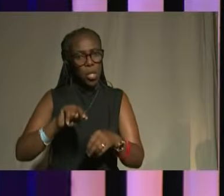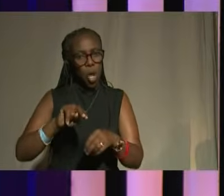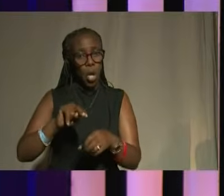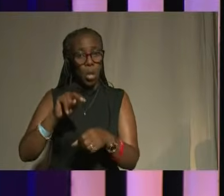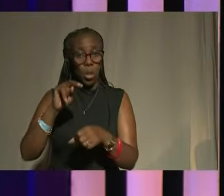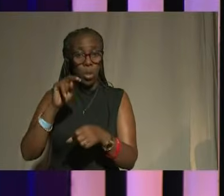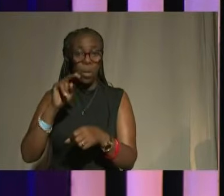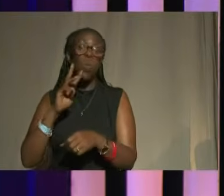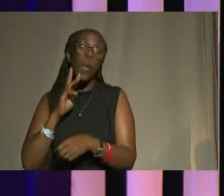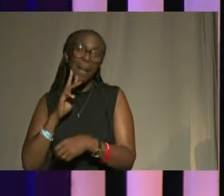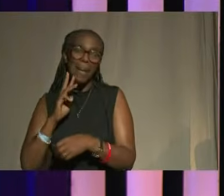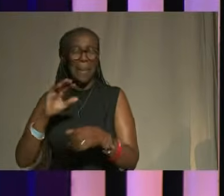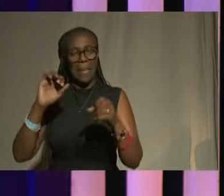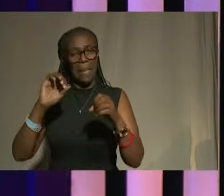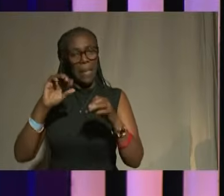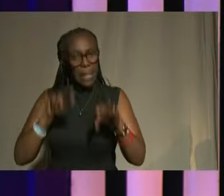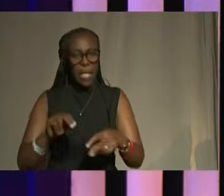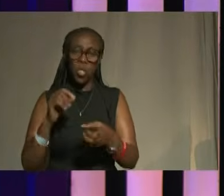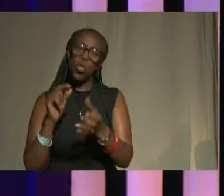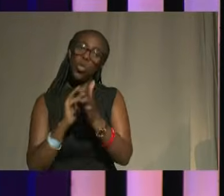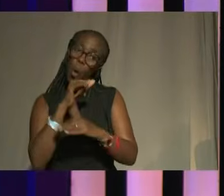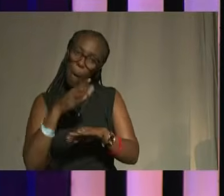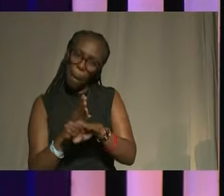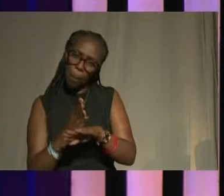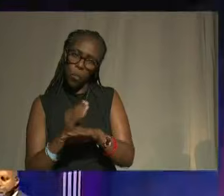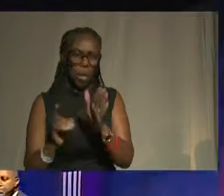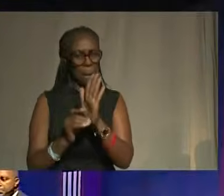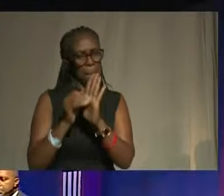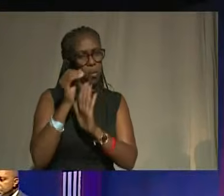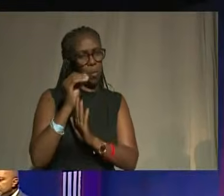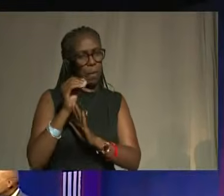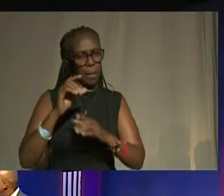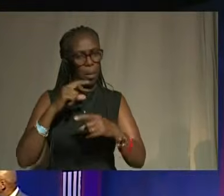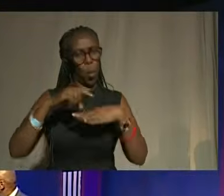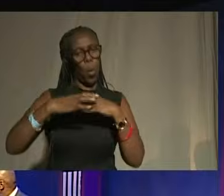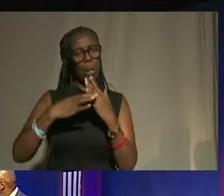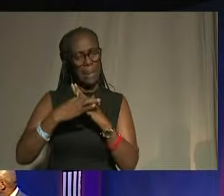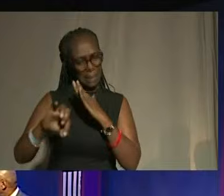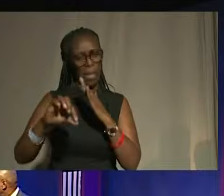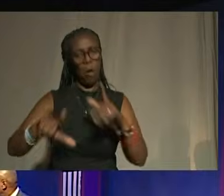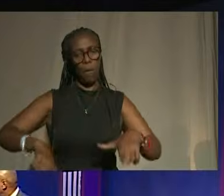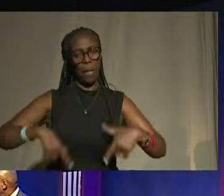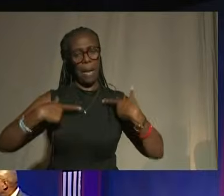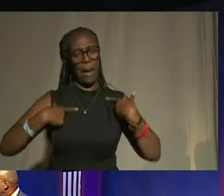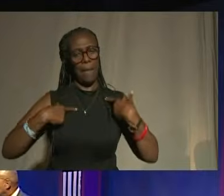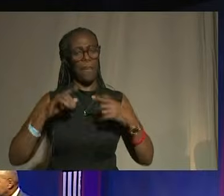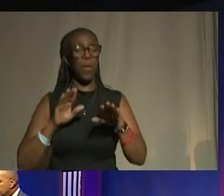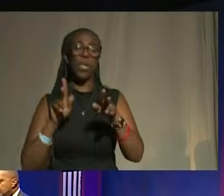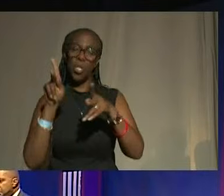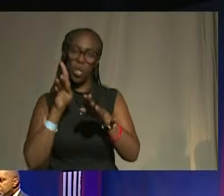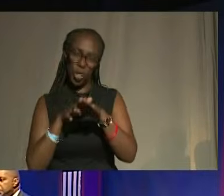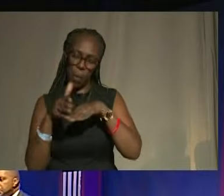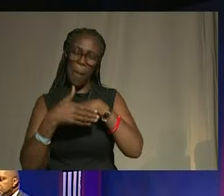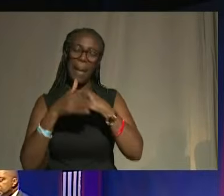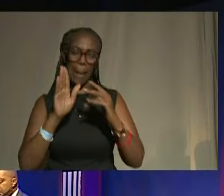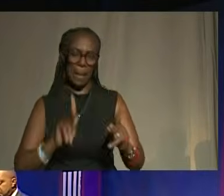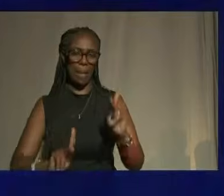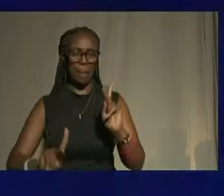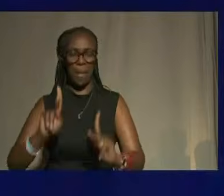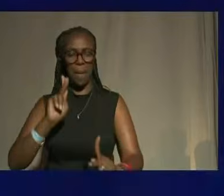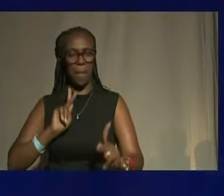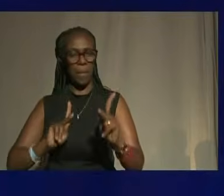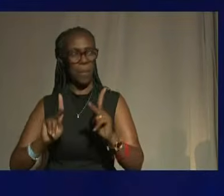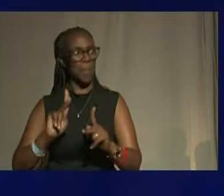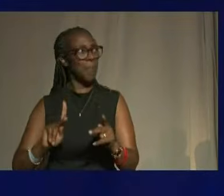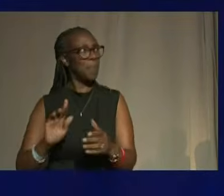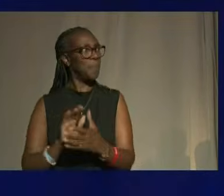the quality of life of our people. Team PNP, your rebuttal. What I want to ask every Jamaican, is your life